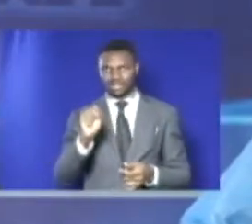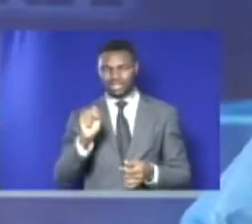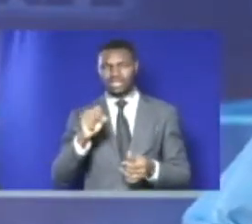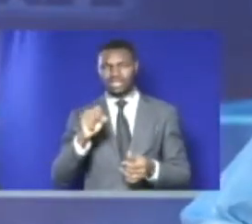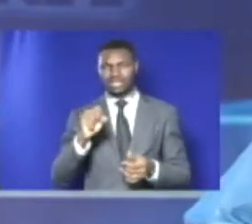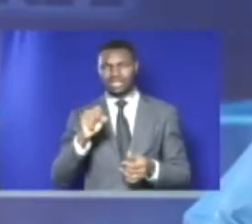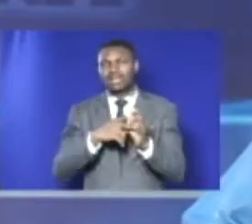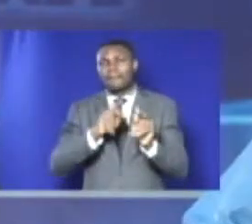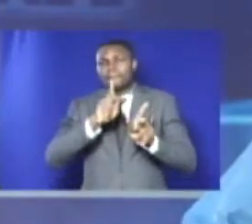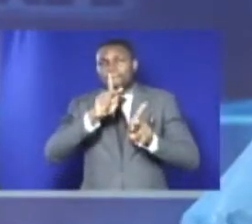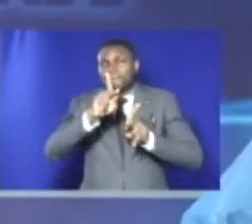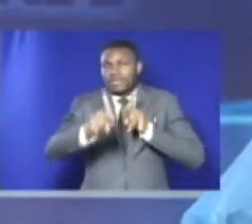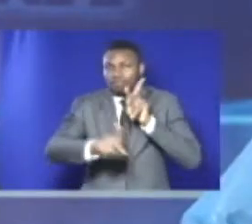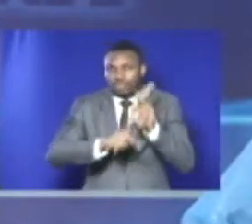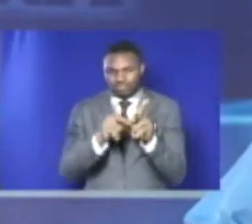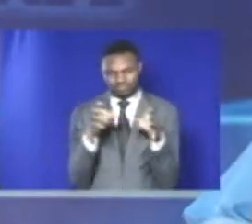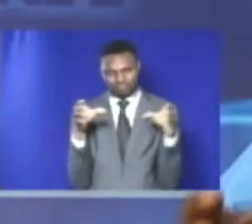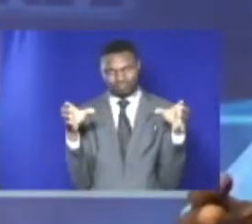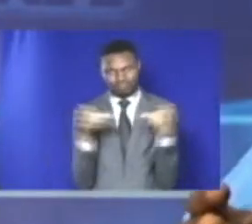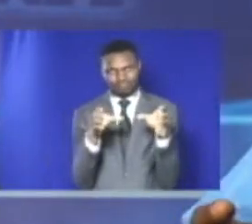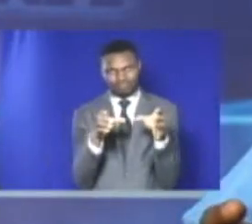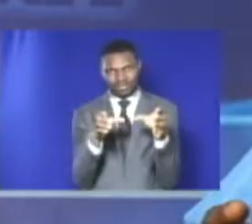have much of